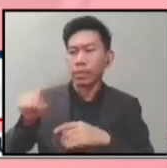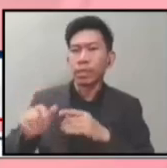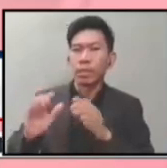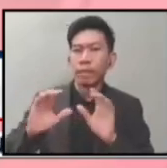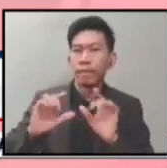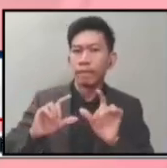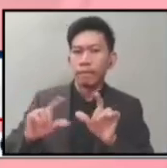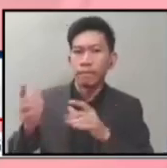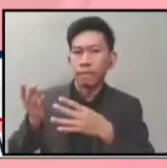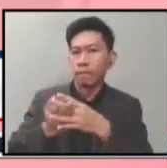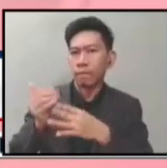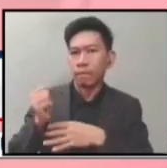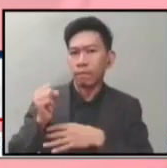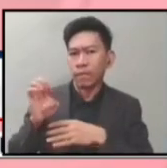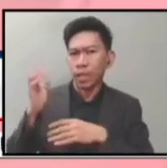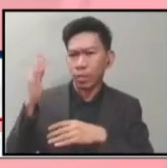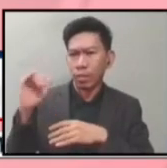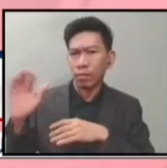Pilipinas.